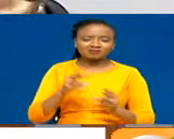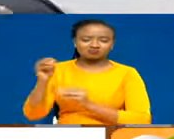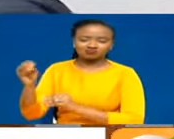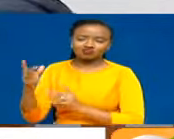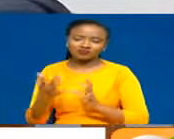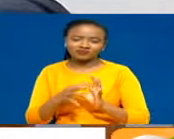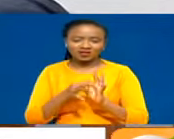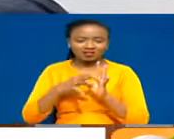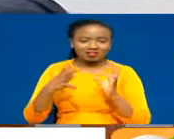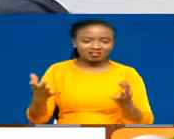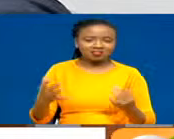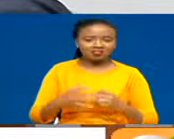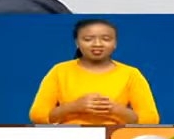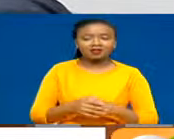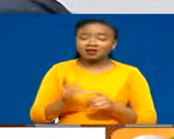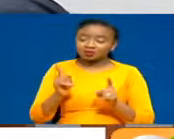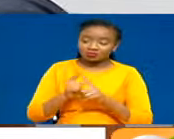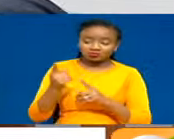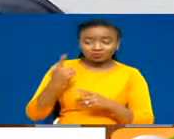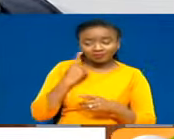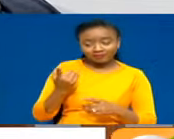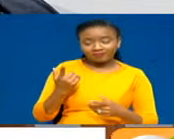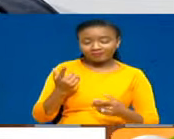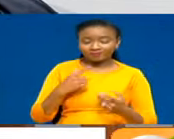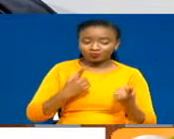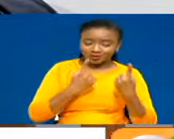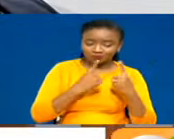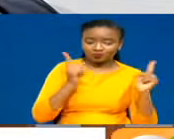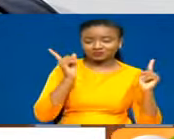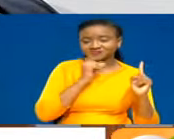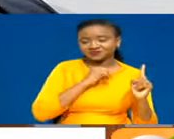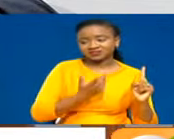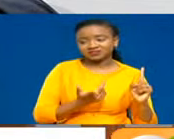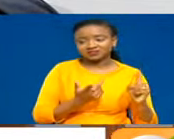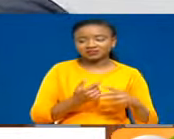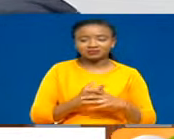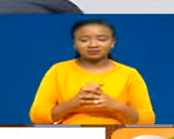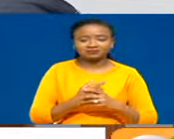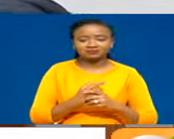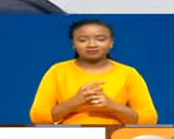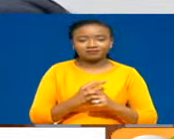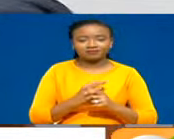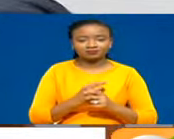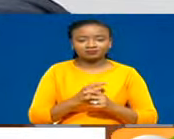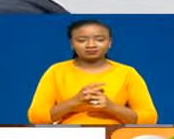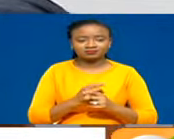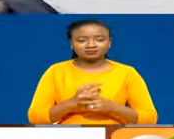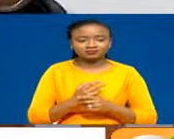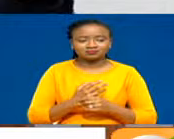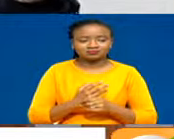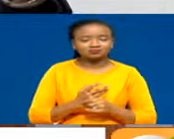like with what they won a championship as brought us to a certain level of